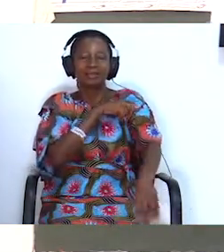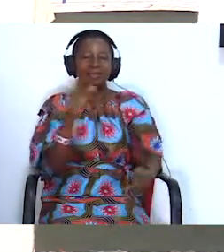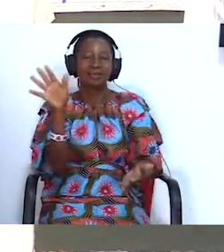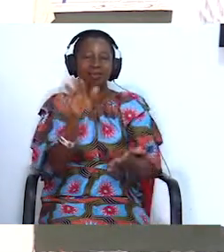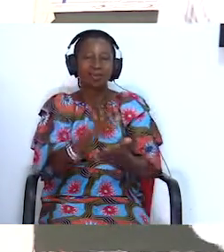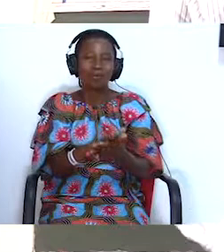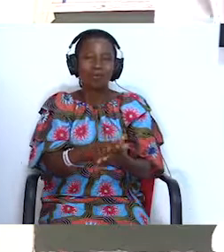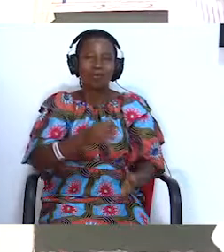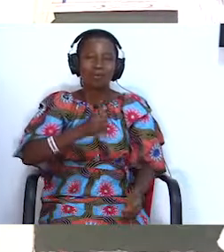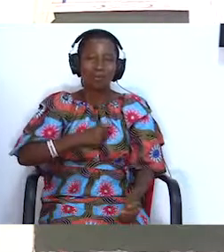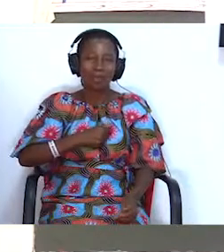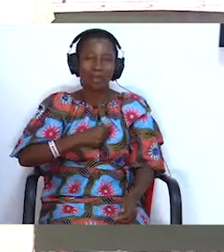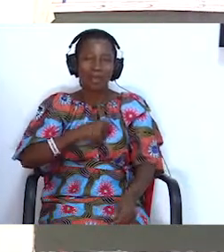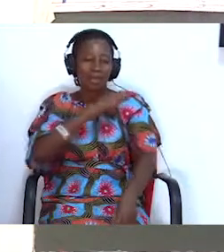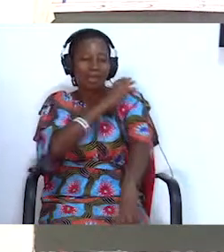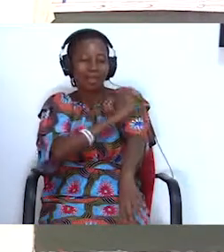Hands on my arm,